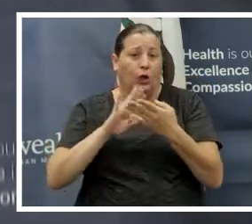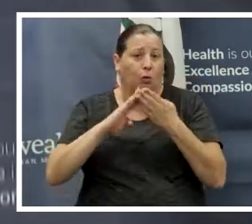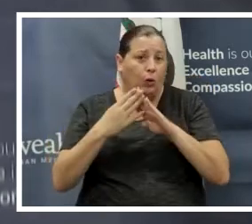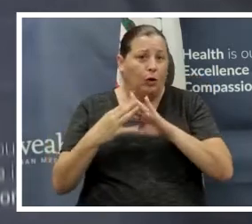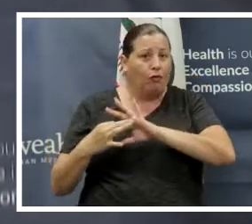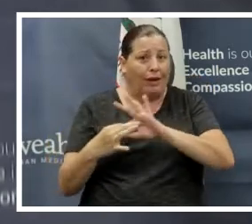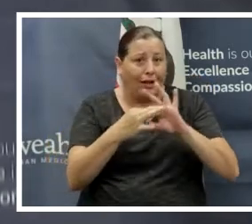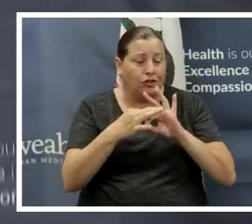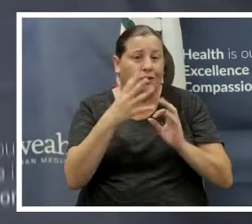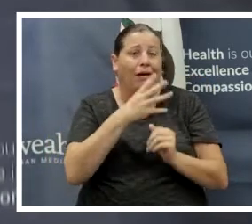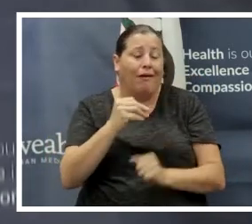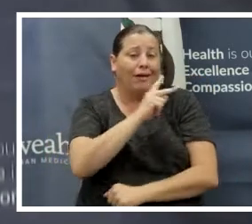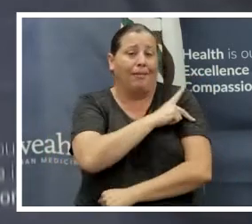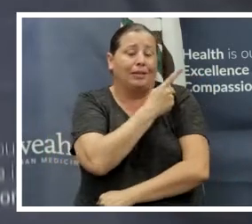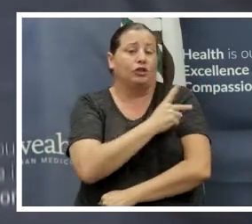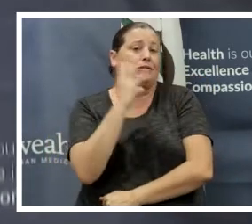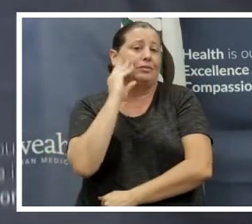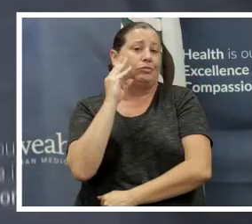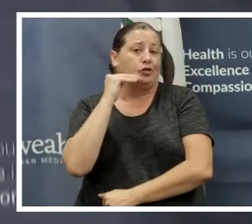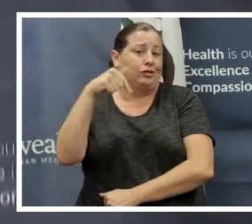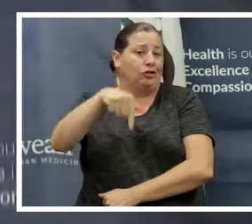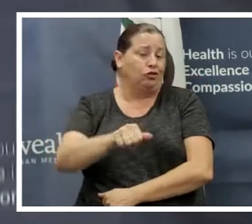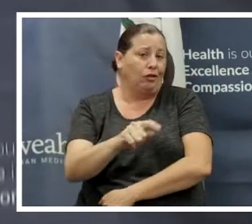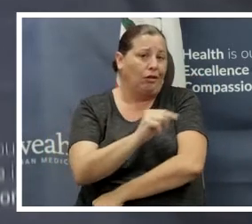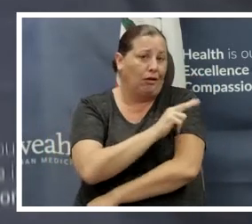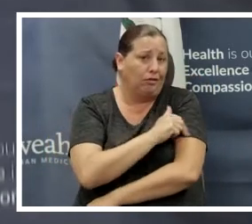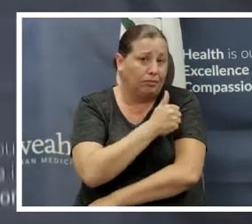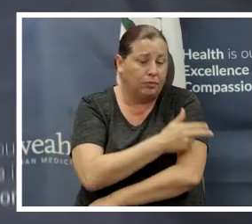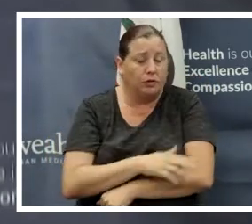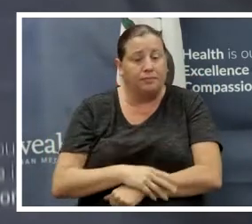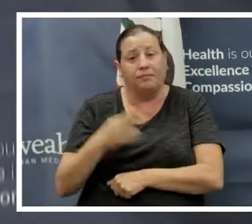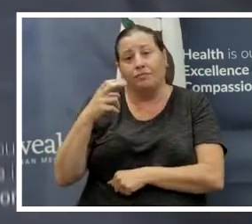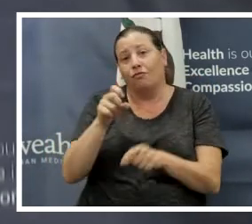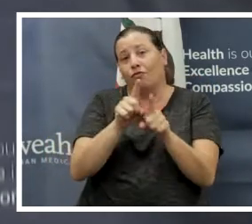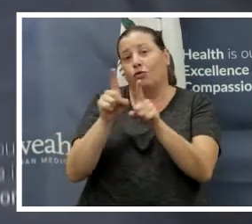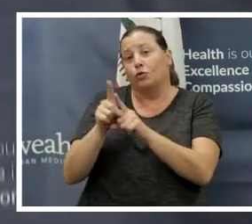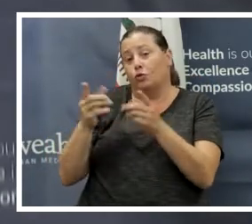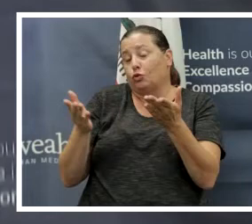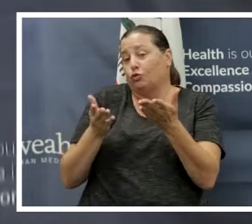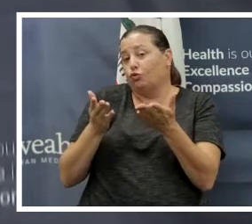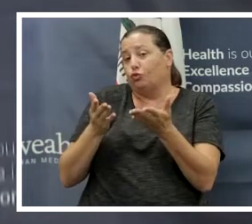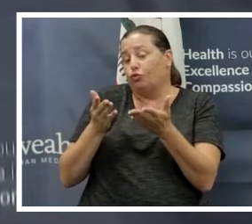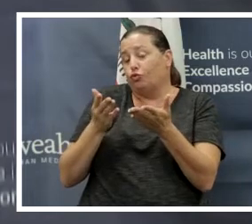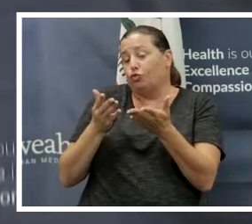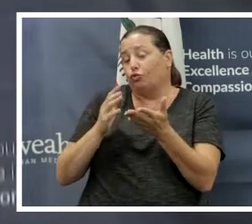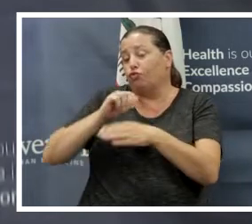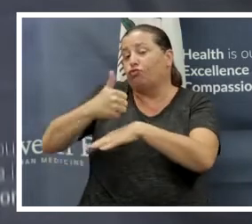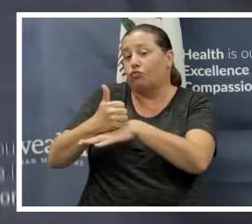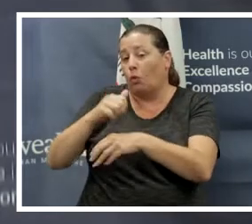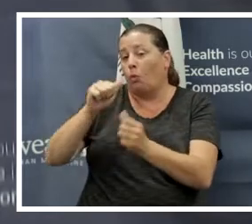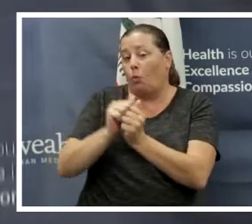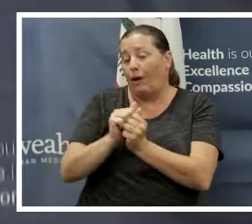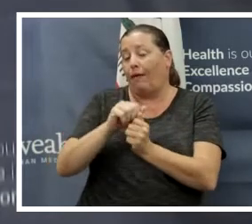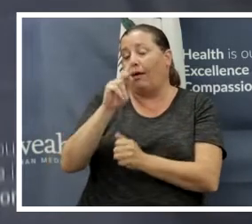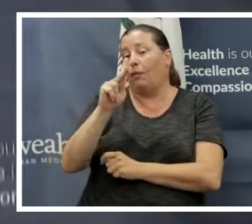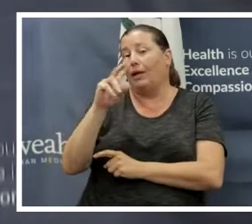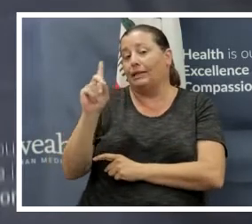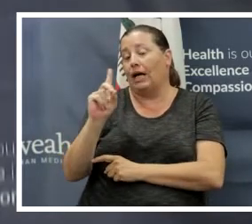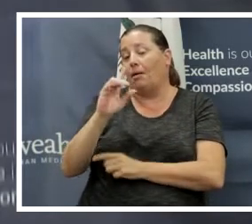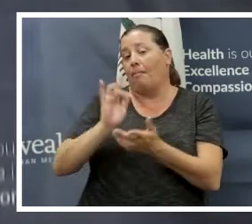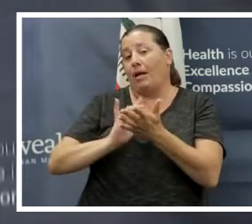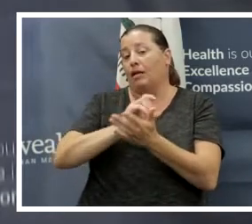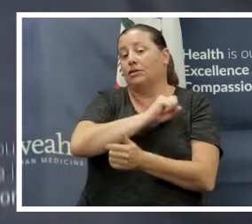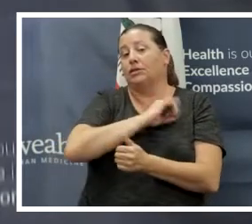and patient experience here at the hospital. He also has served on the Kaweah Delta Medical Staff Joint Conference, Sequoia